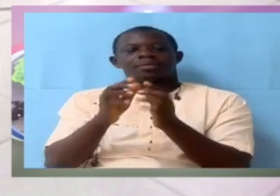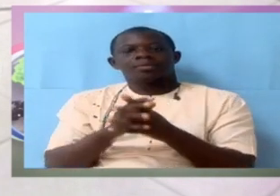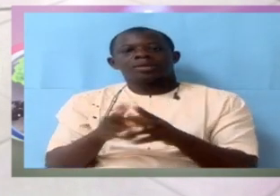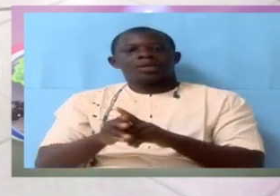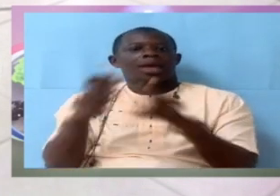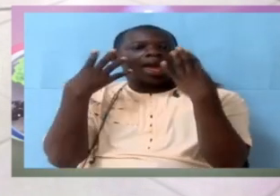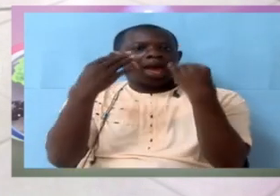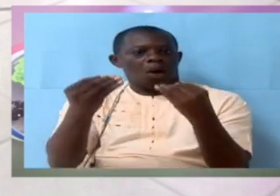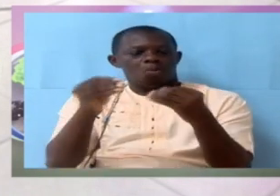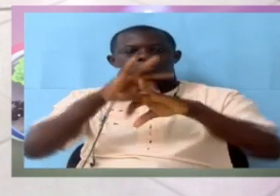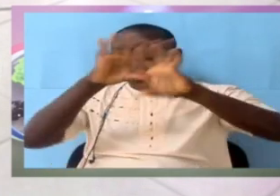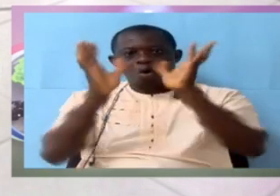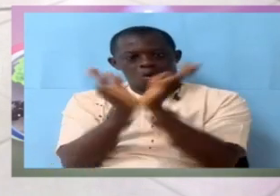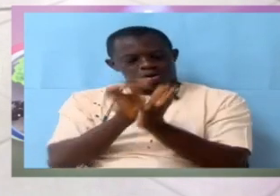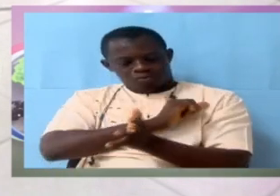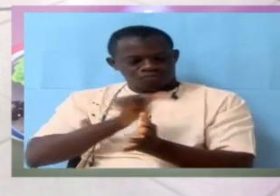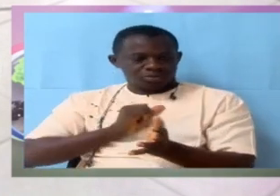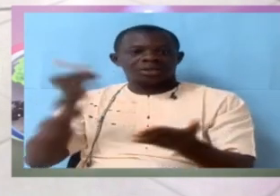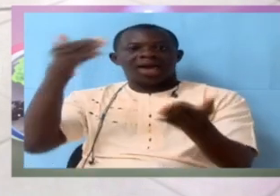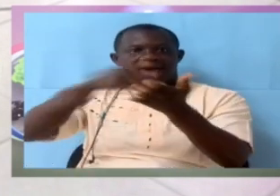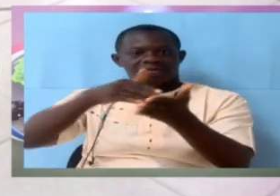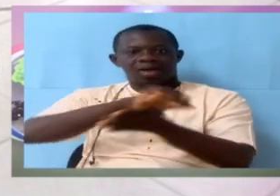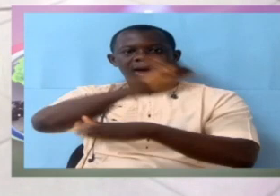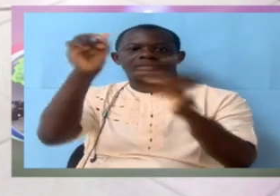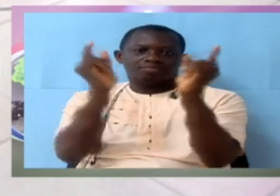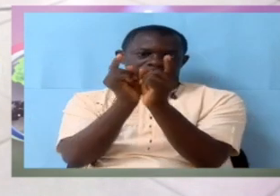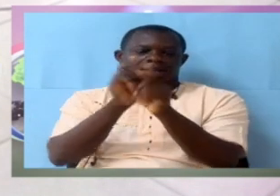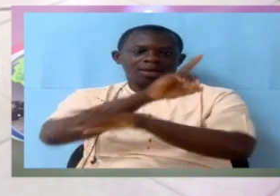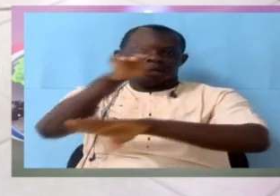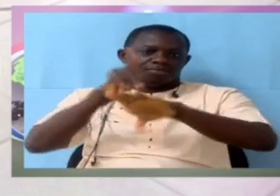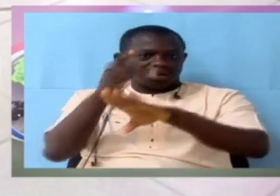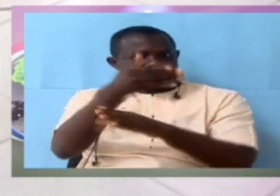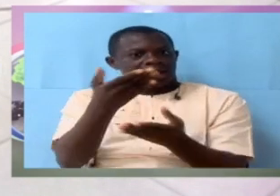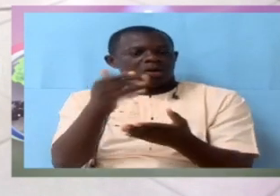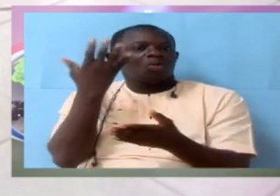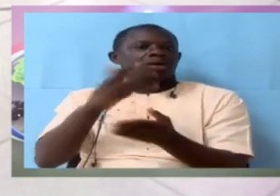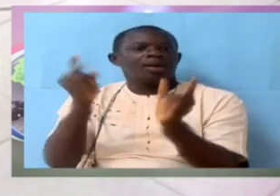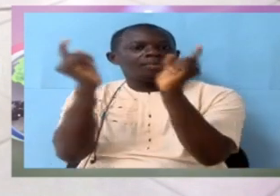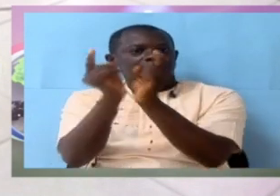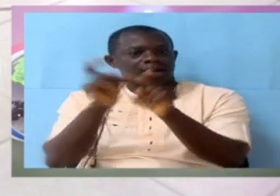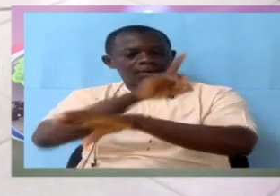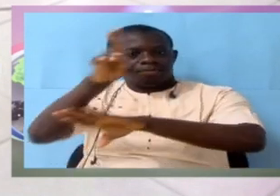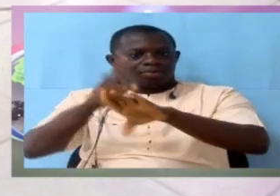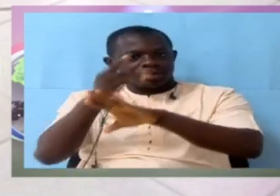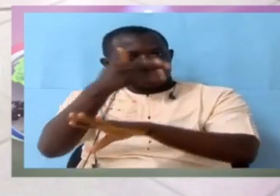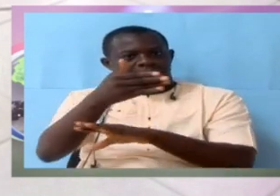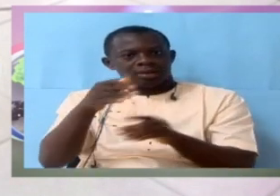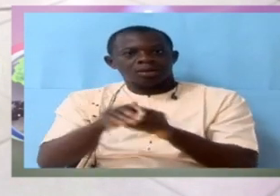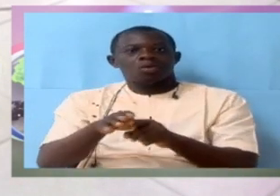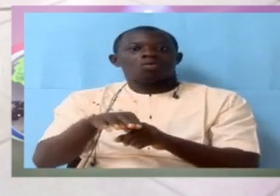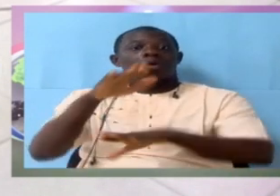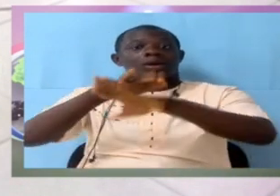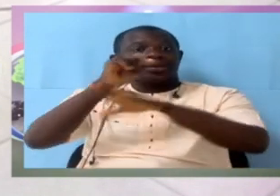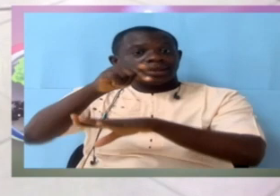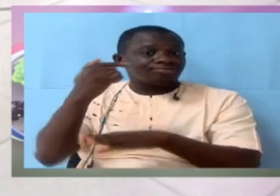That's how we all came and converged there. When we met there, in fact, we spent